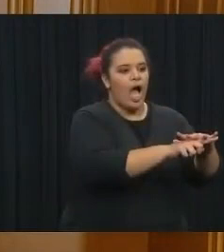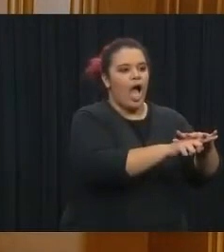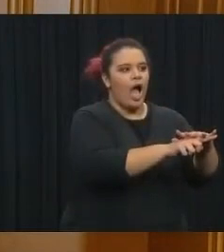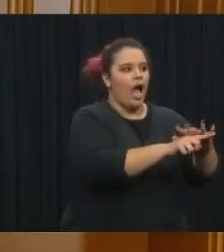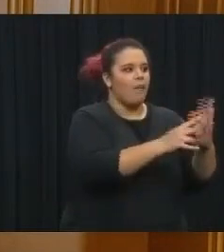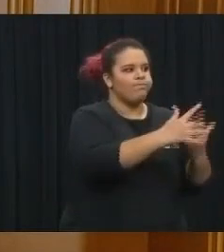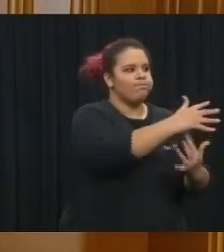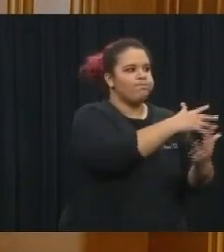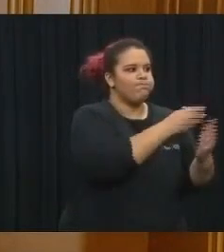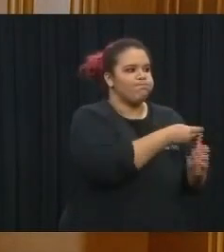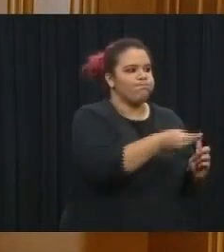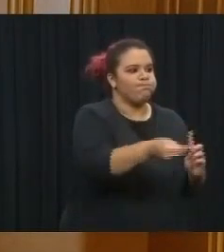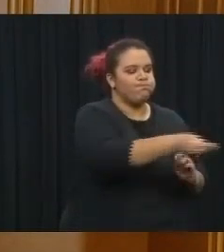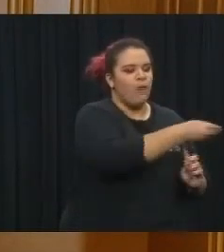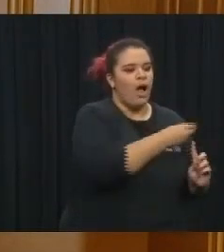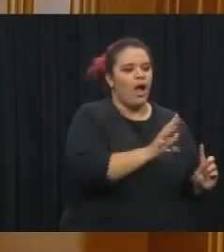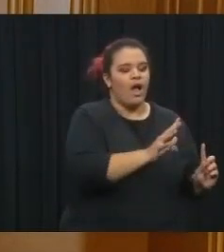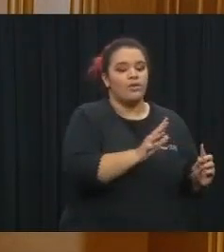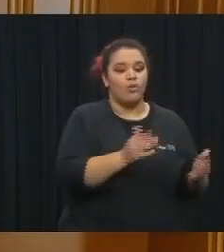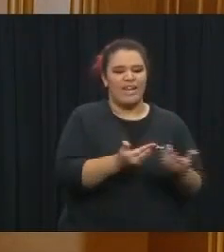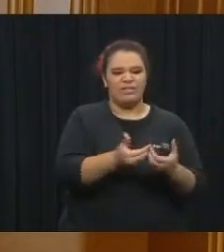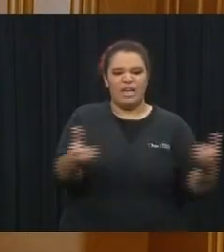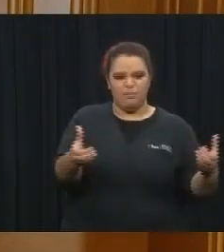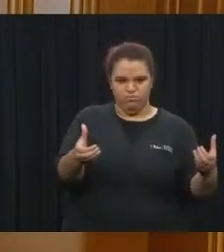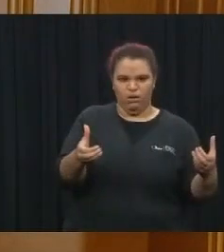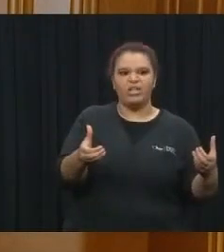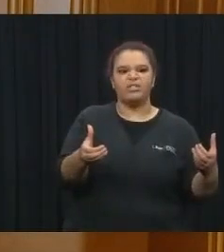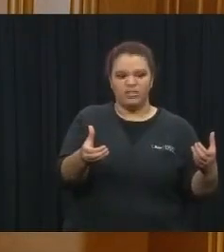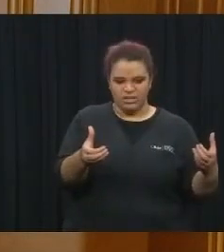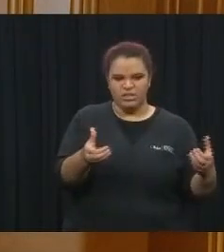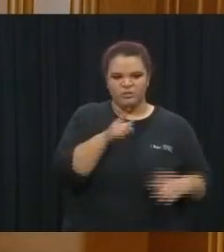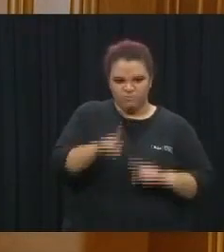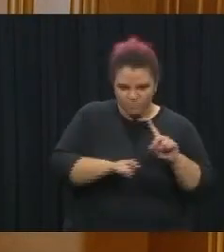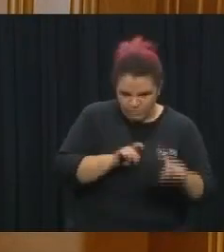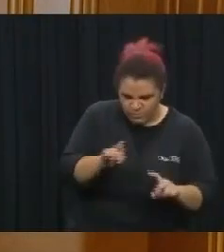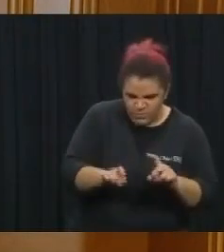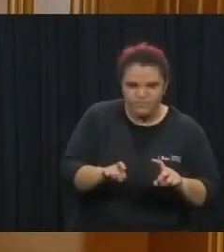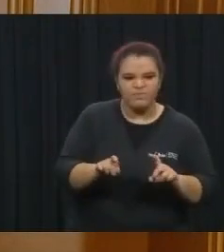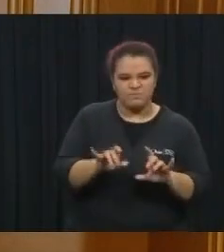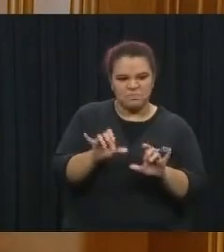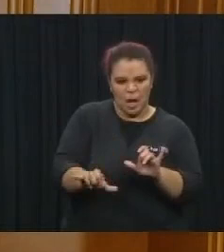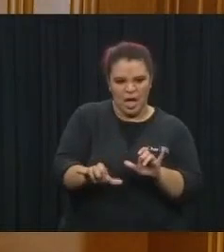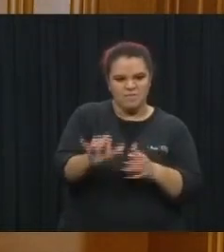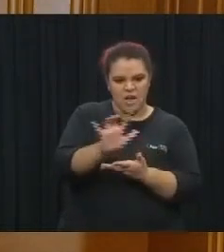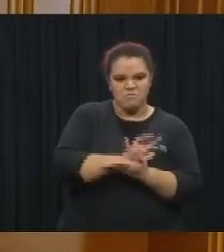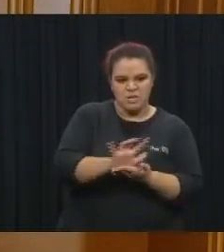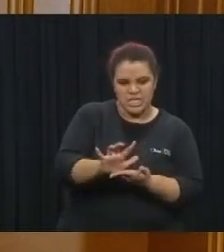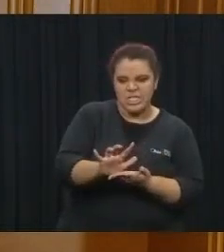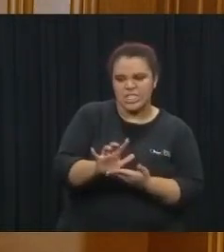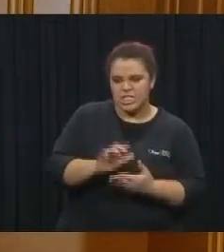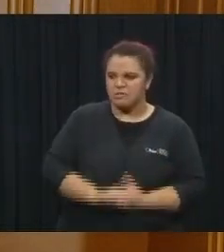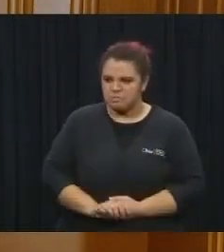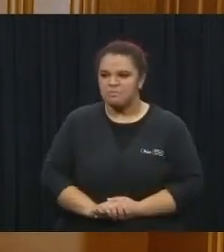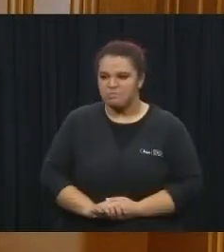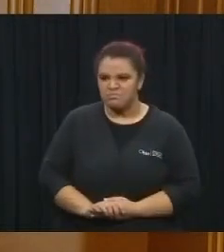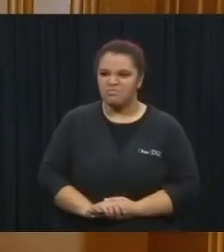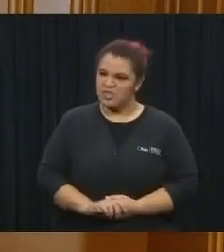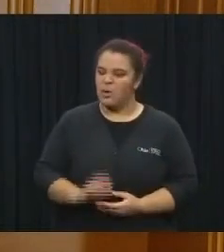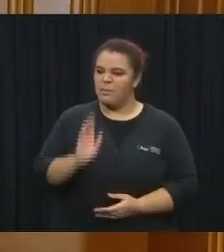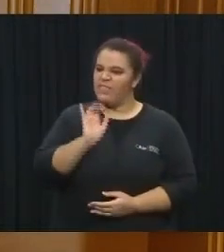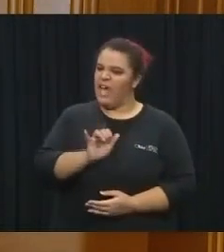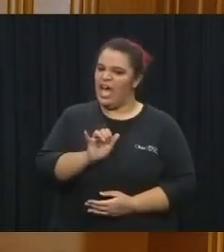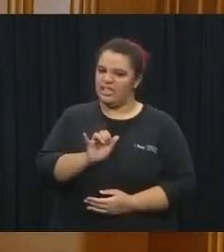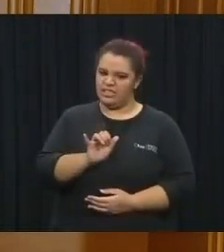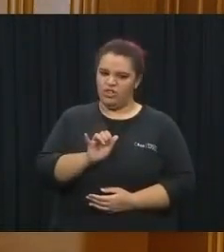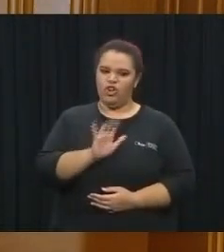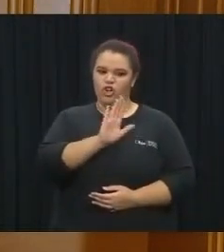giving her system that she's outlined quite justice, but that's basically how it has been outlined. And that's